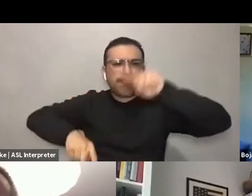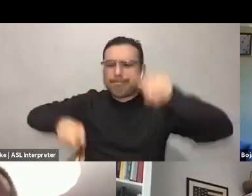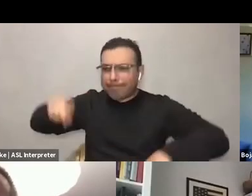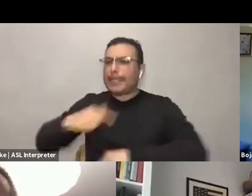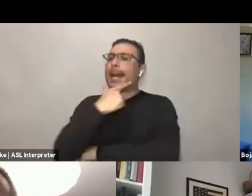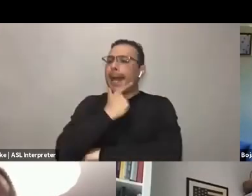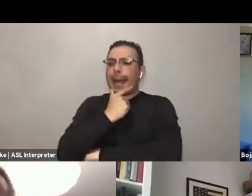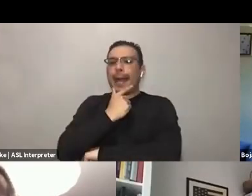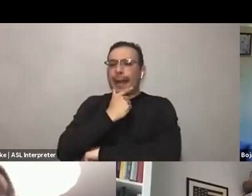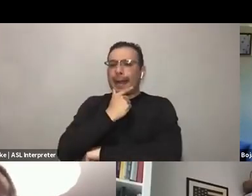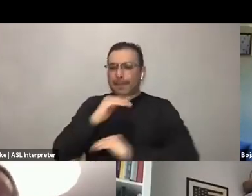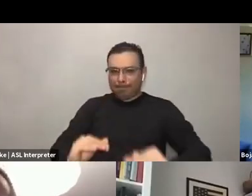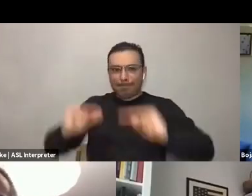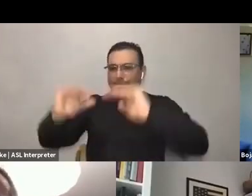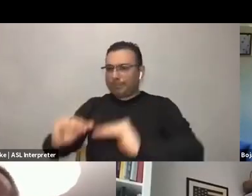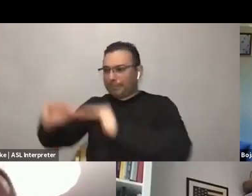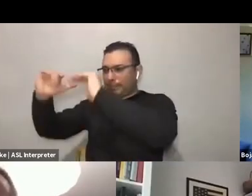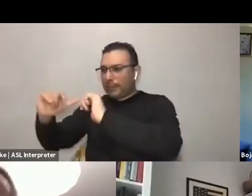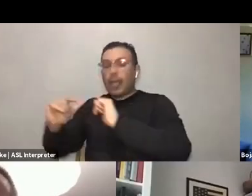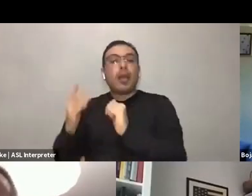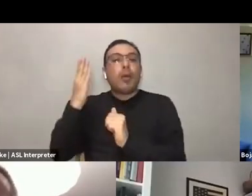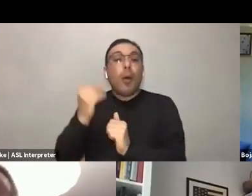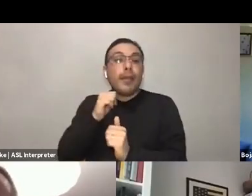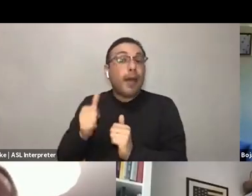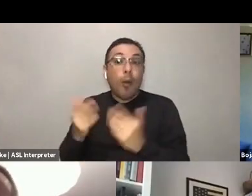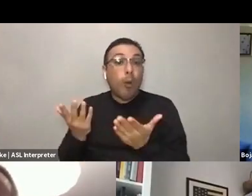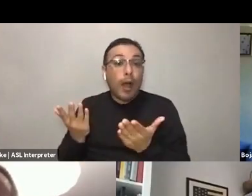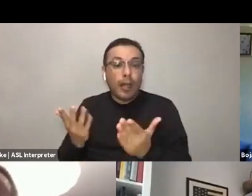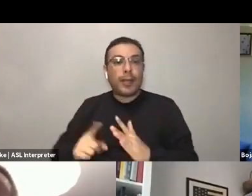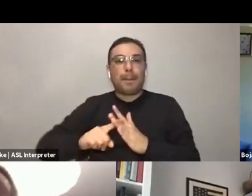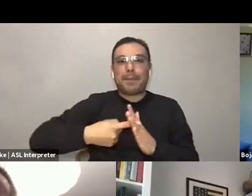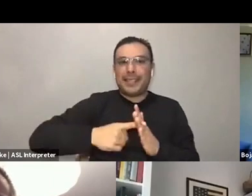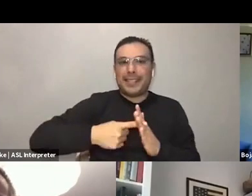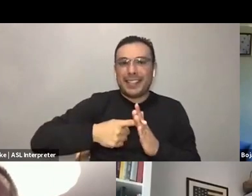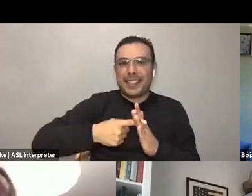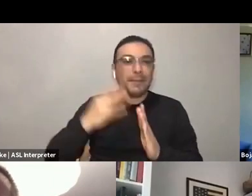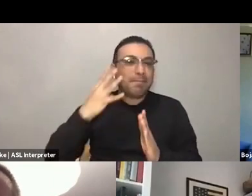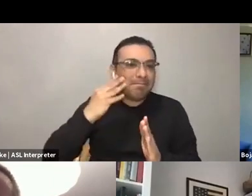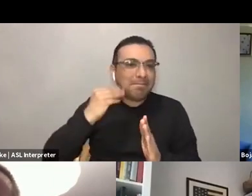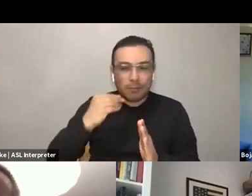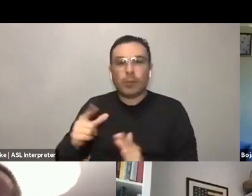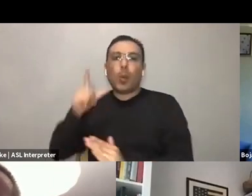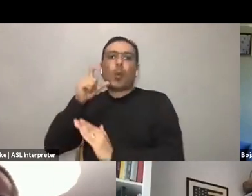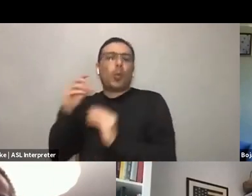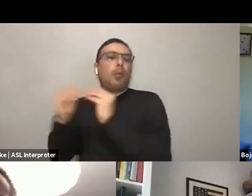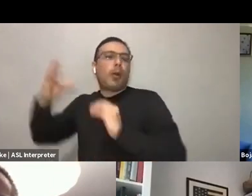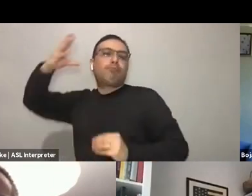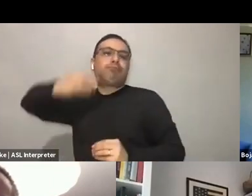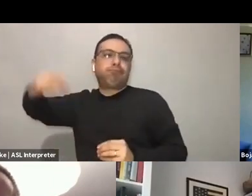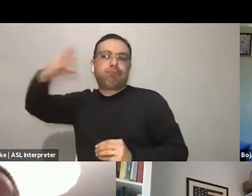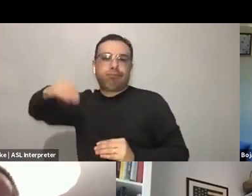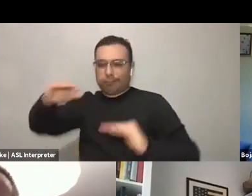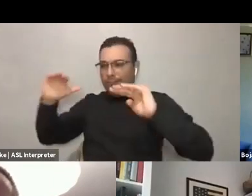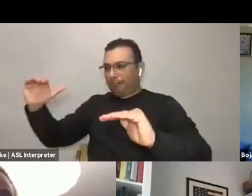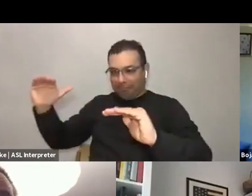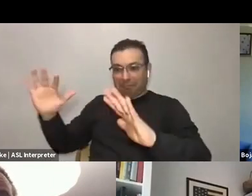to develop two tracks, a beginner and advanced track for that training program this year. And also, I think it's notable that our